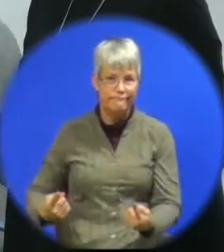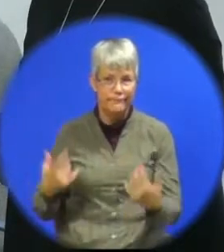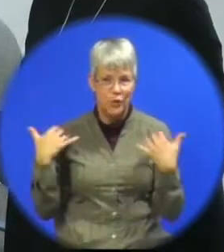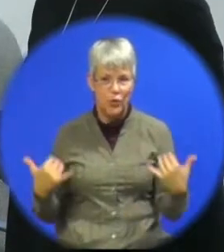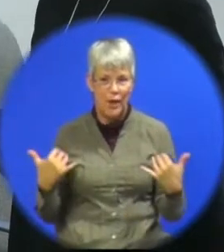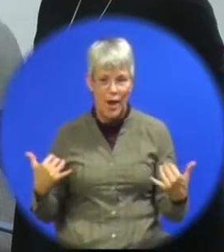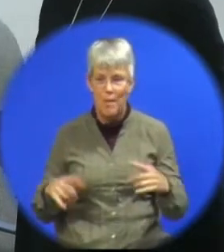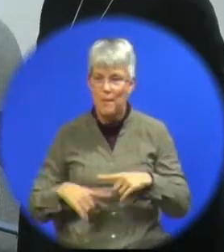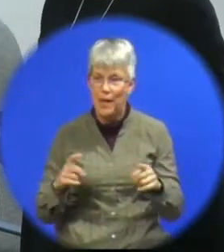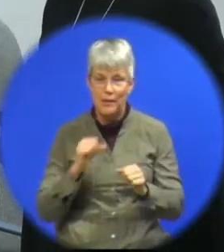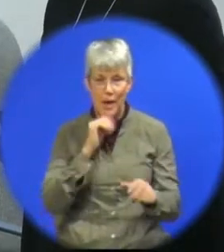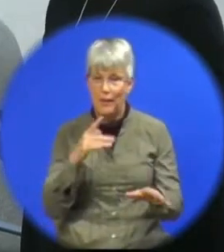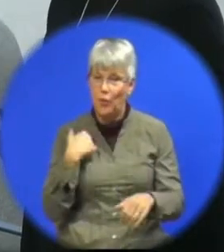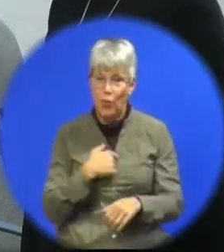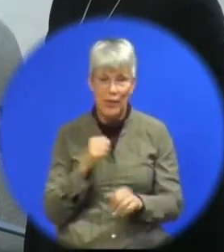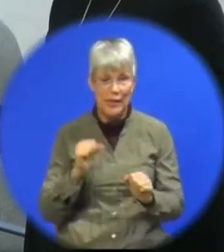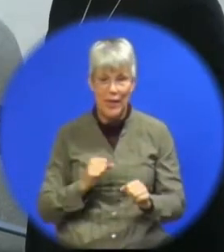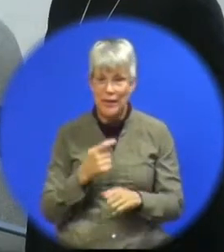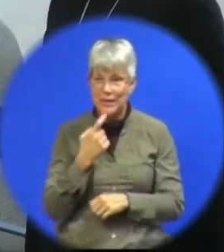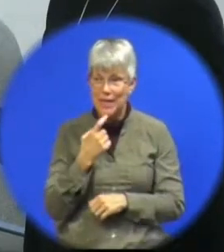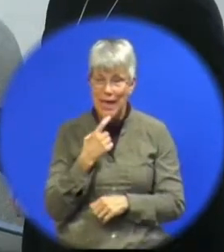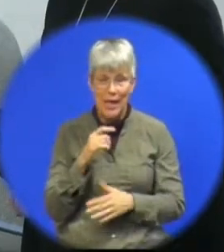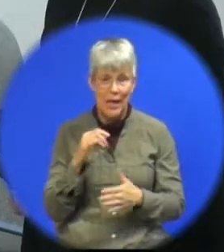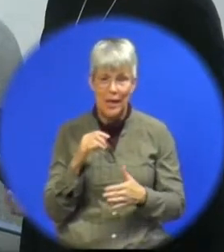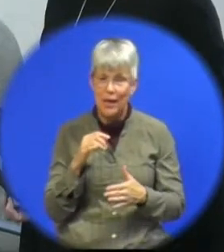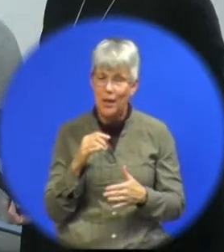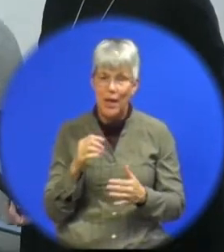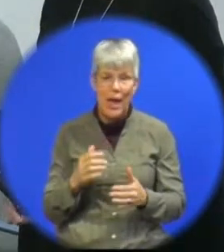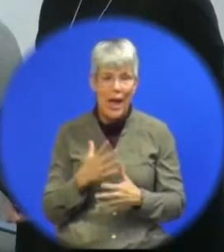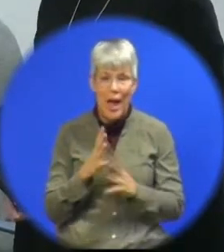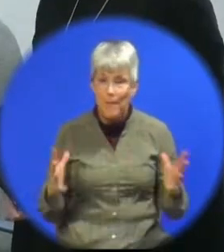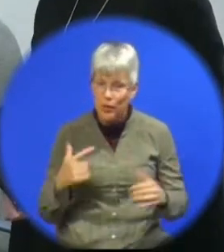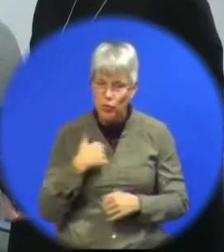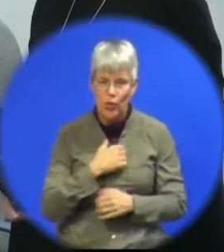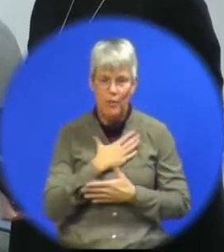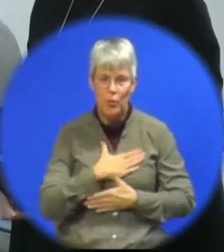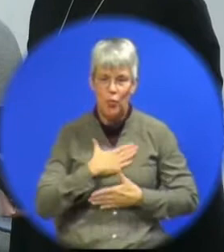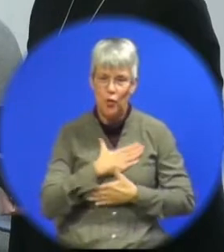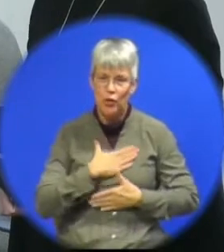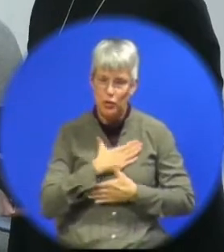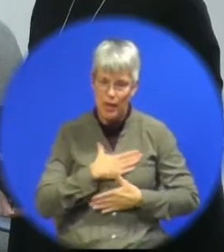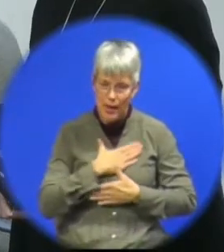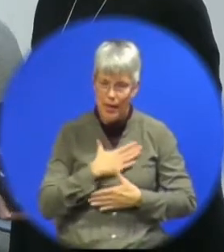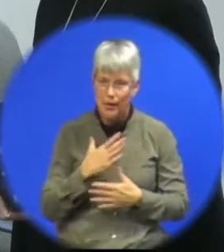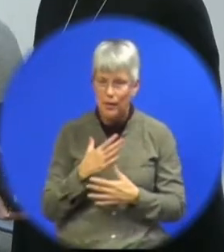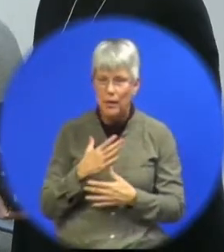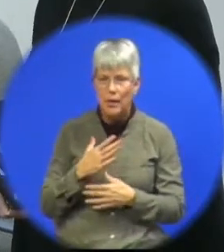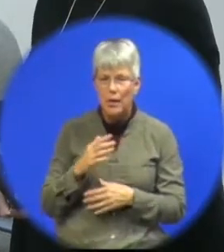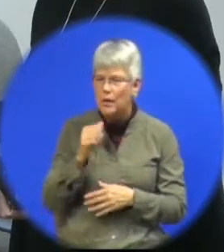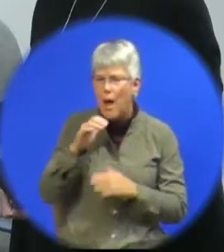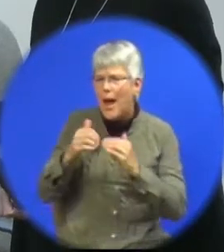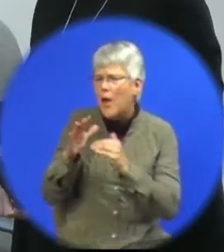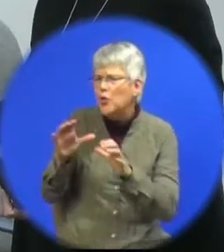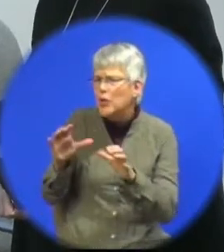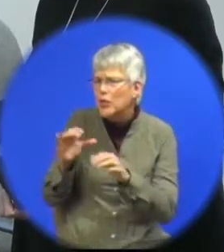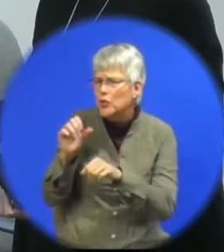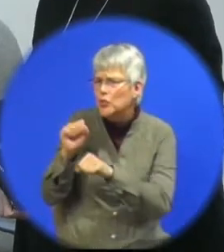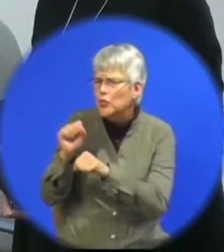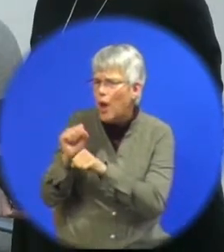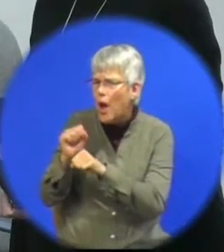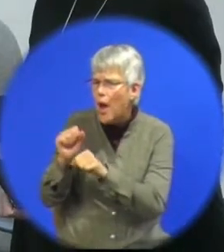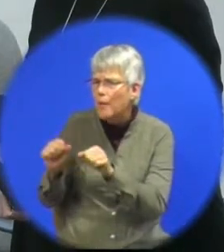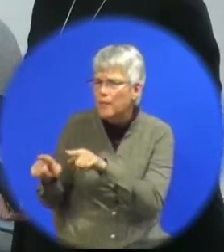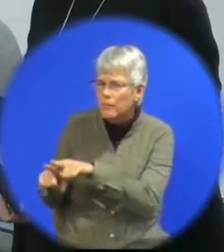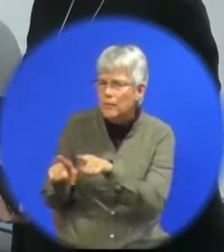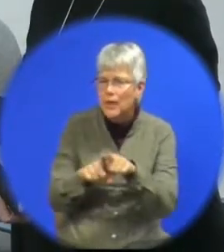there's nothing we can say that can put into words how much we've appreciated, not how you did your job, but how you always did